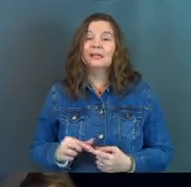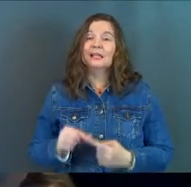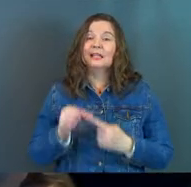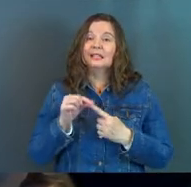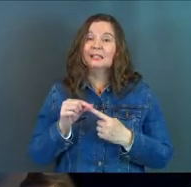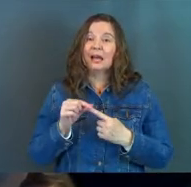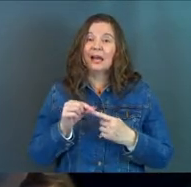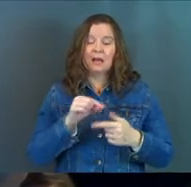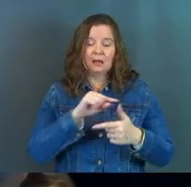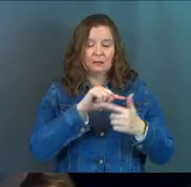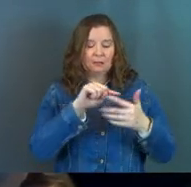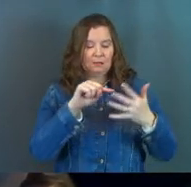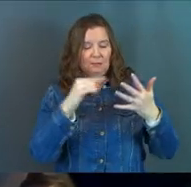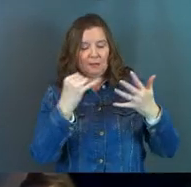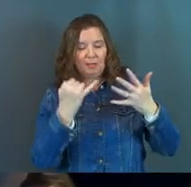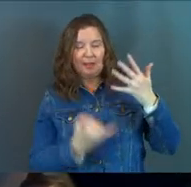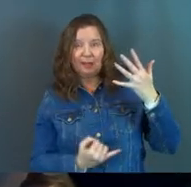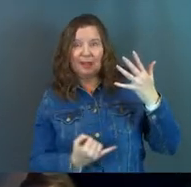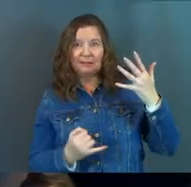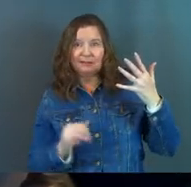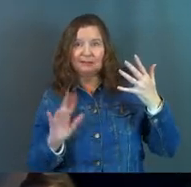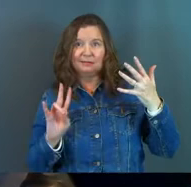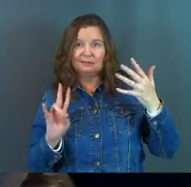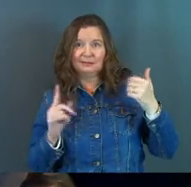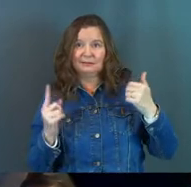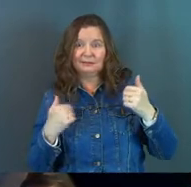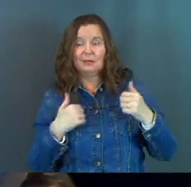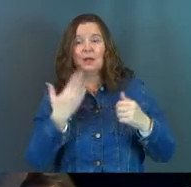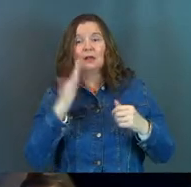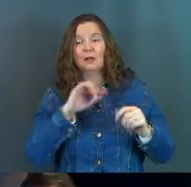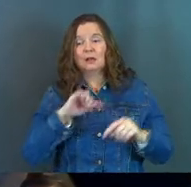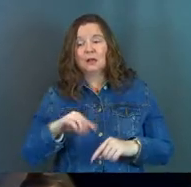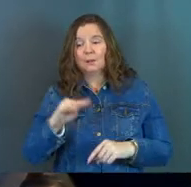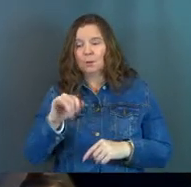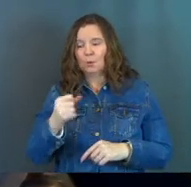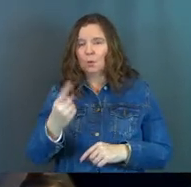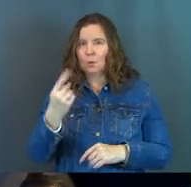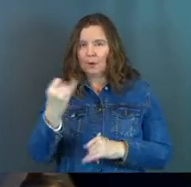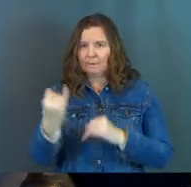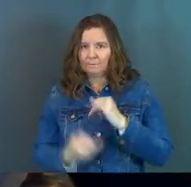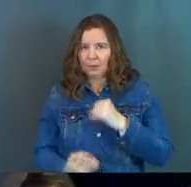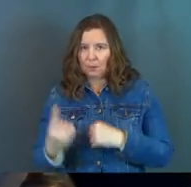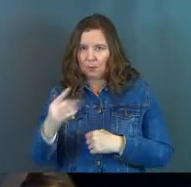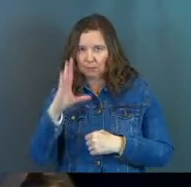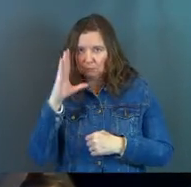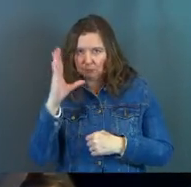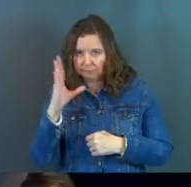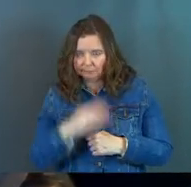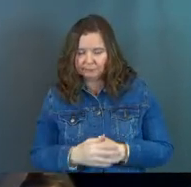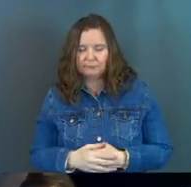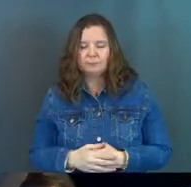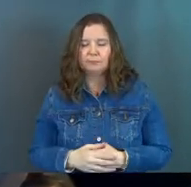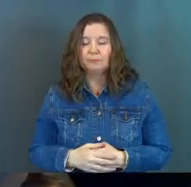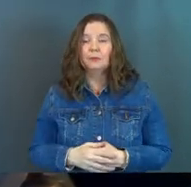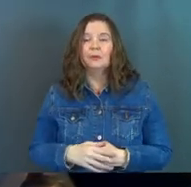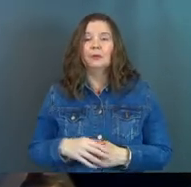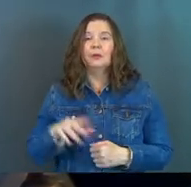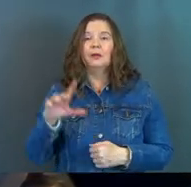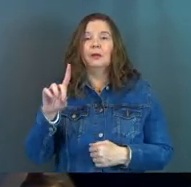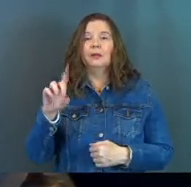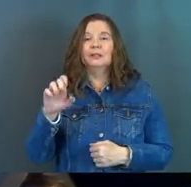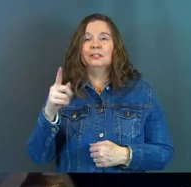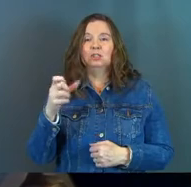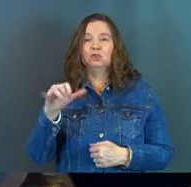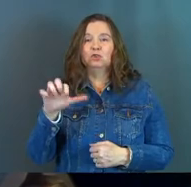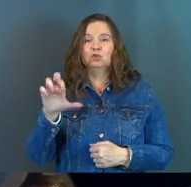Except for the last plague. And God comes to Moses and says, I'm going to do one final plague. And the destroyer is going